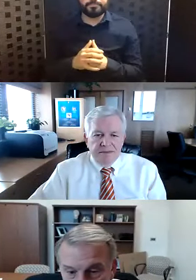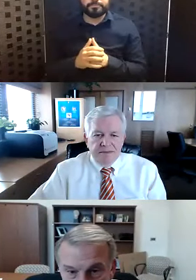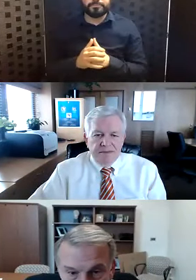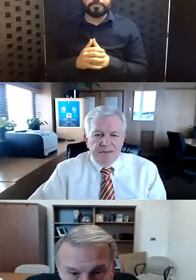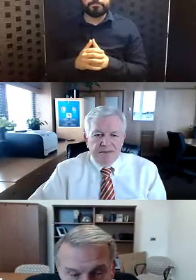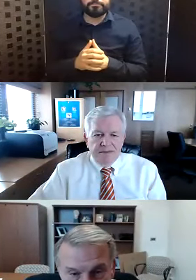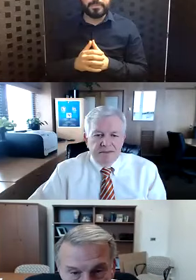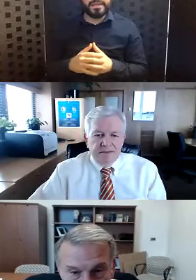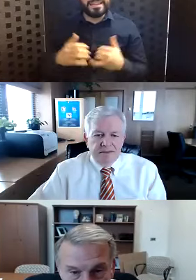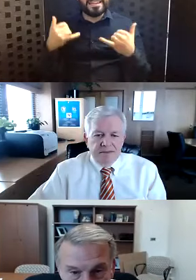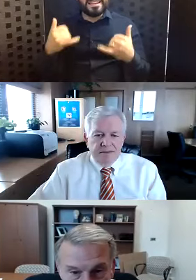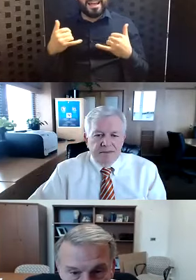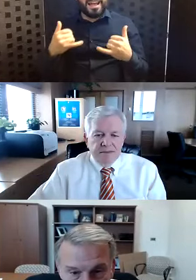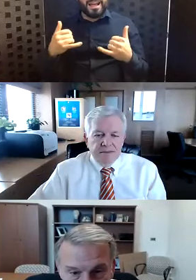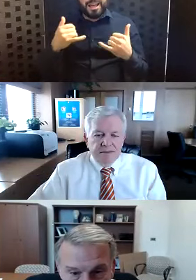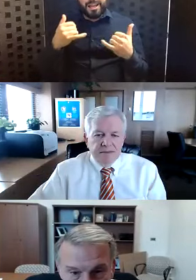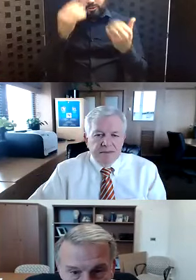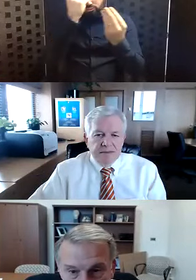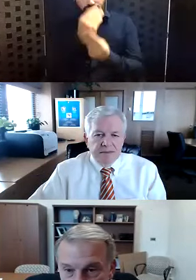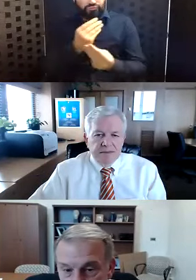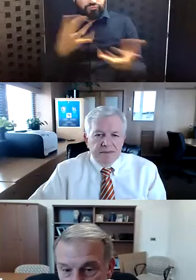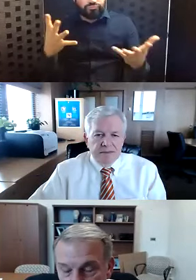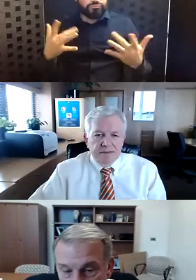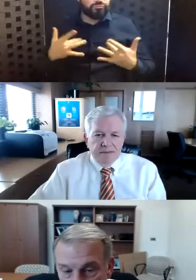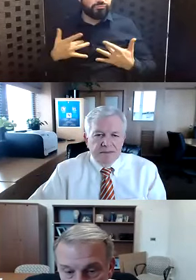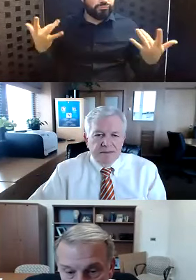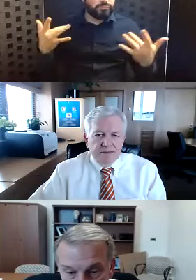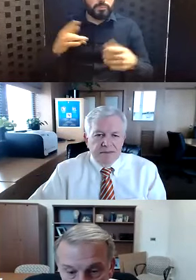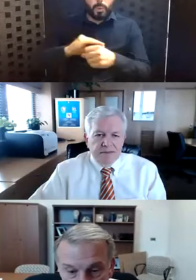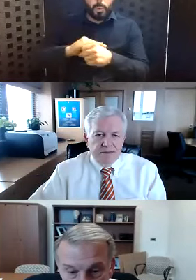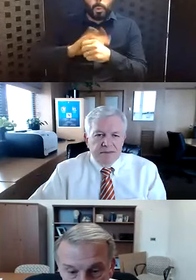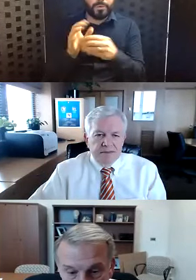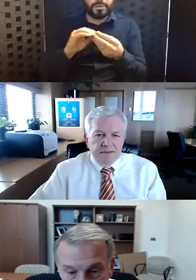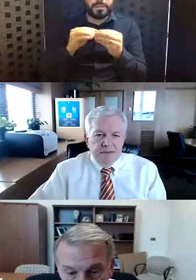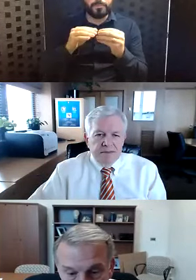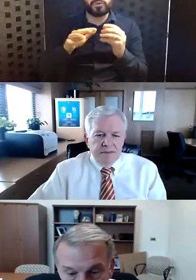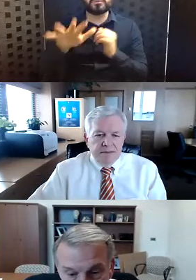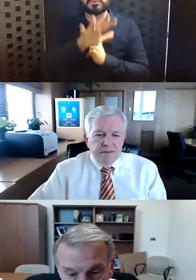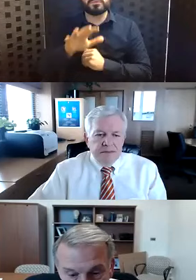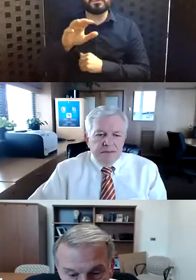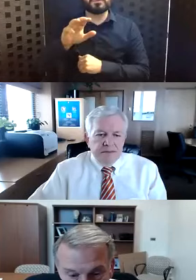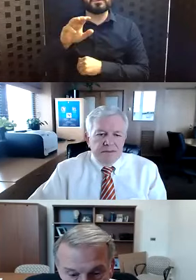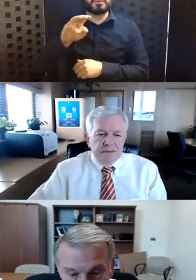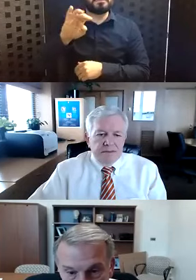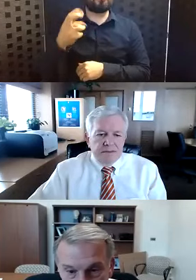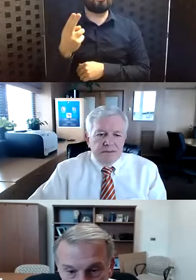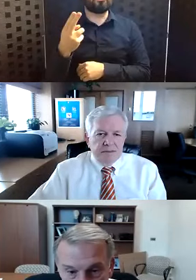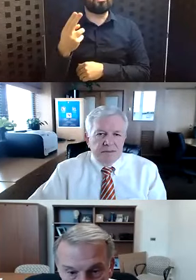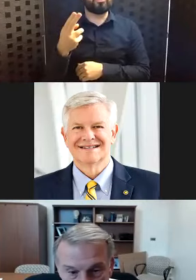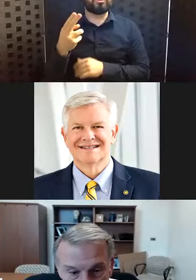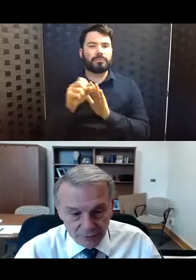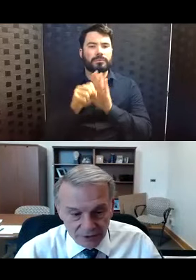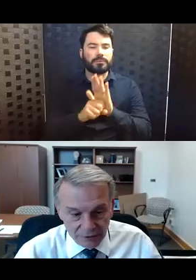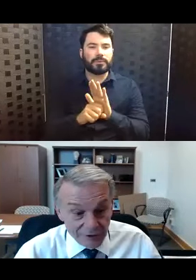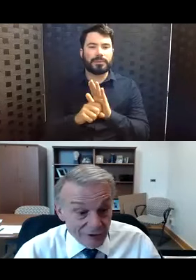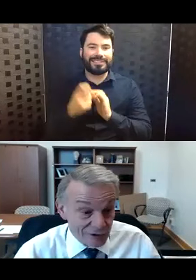I'm going to provide just a little bit of an update of COVID activity around the state. As Marshall mentioned, we hit a peak in